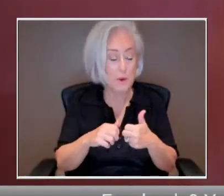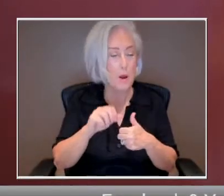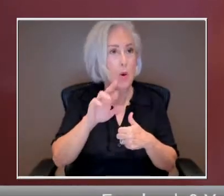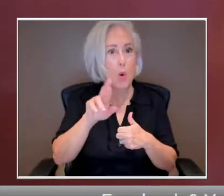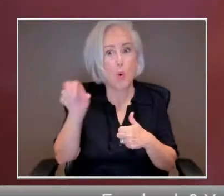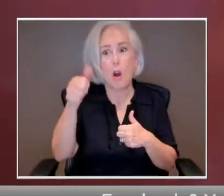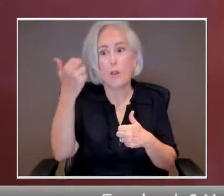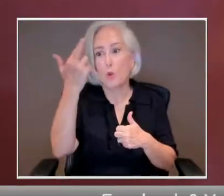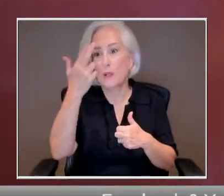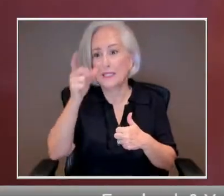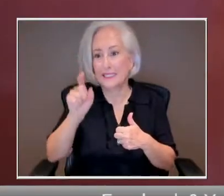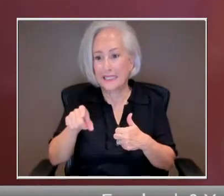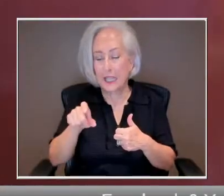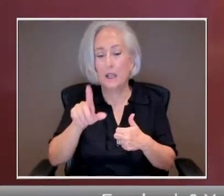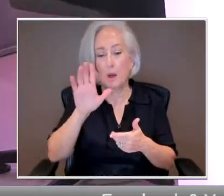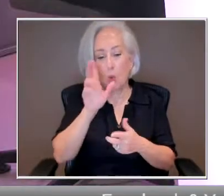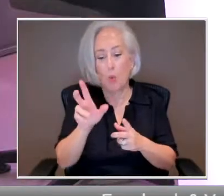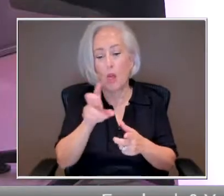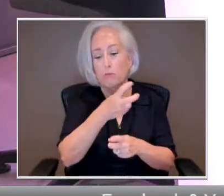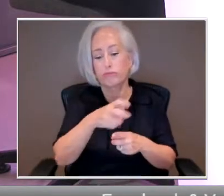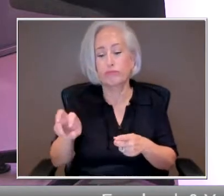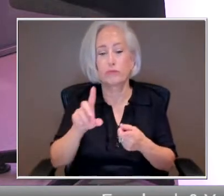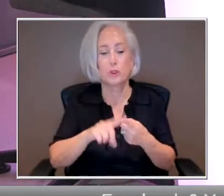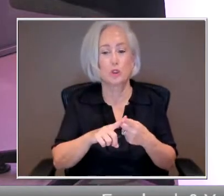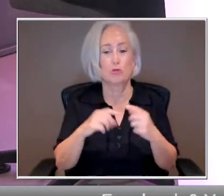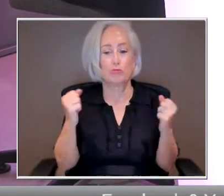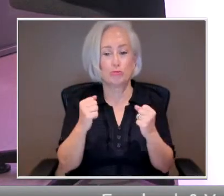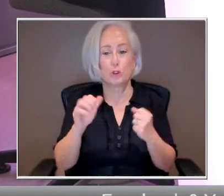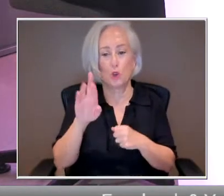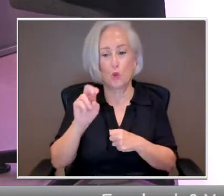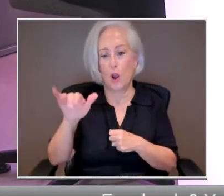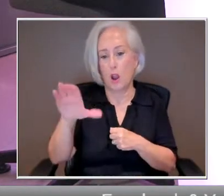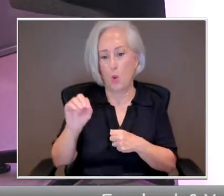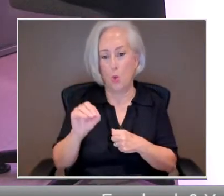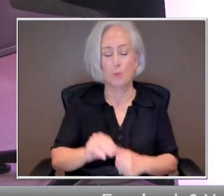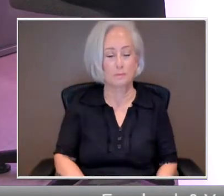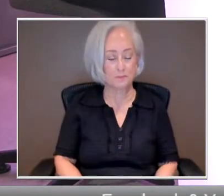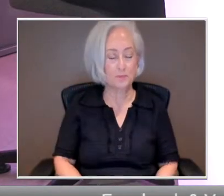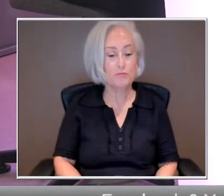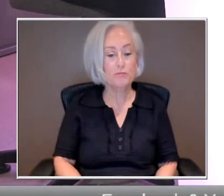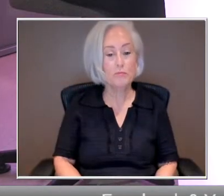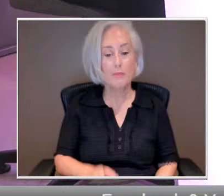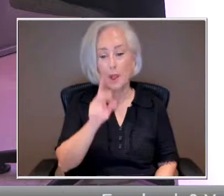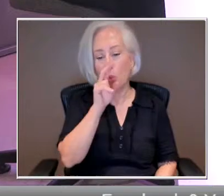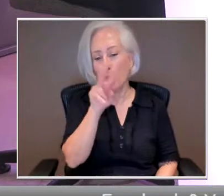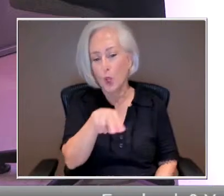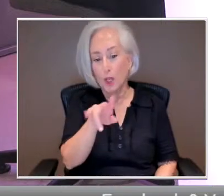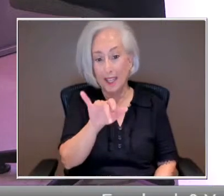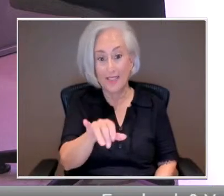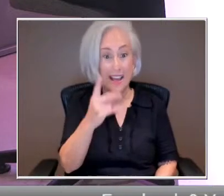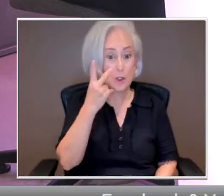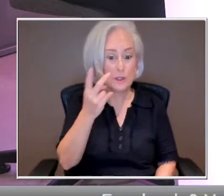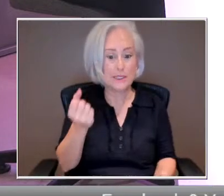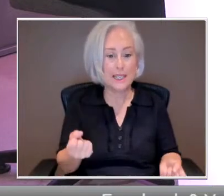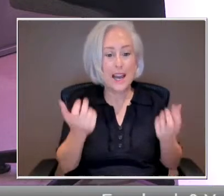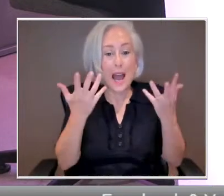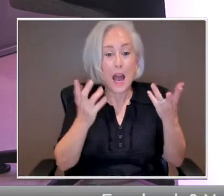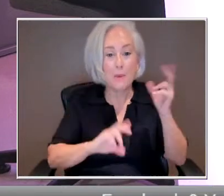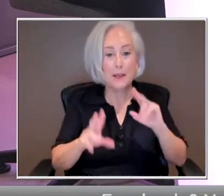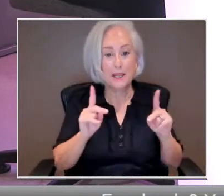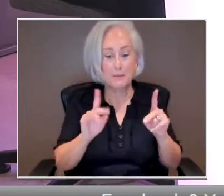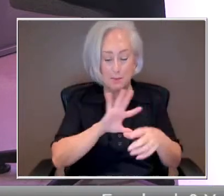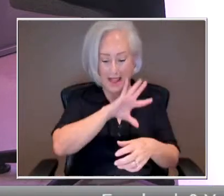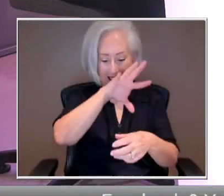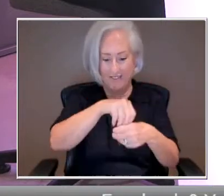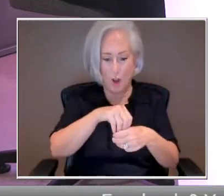to cryoablation. When we look at that video of Nicole, what's also very cool is seeing how many people were involved in